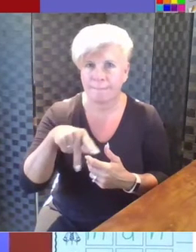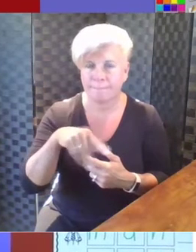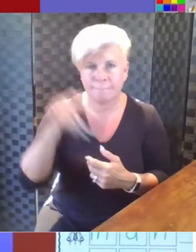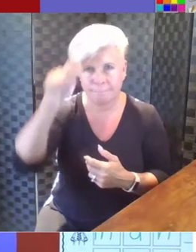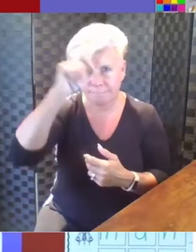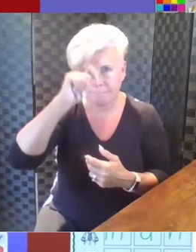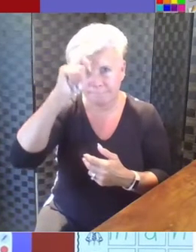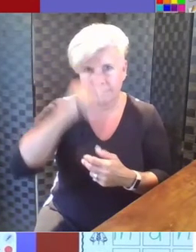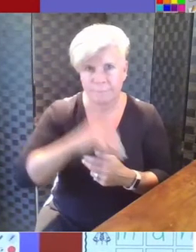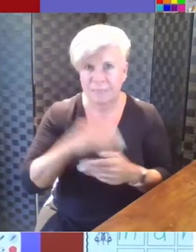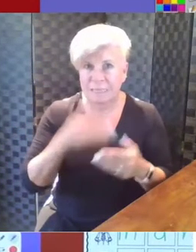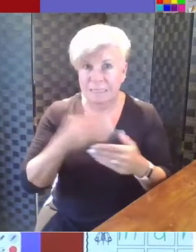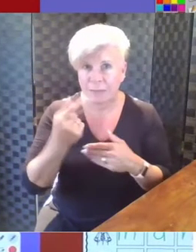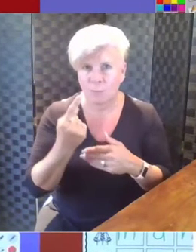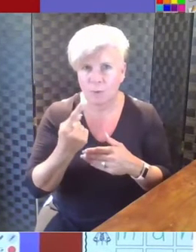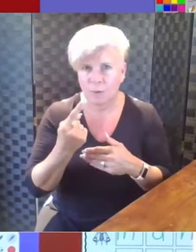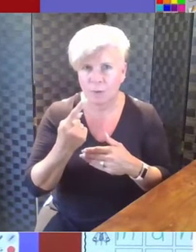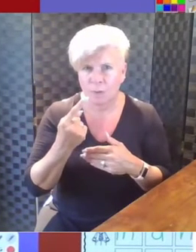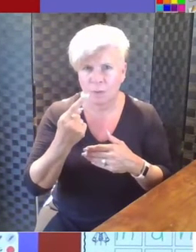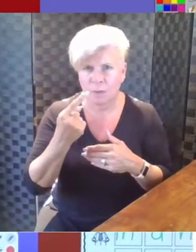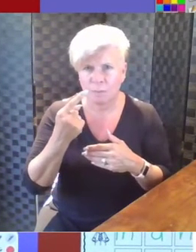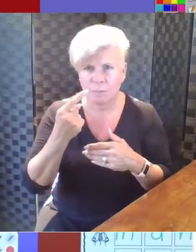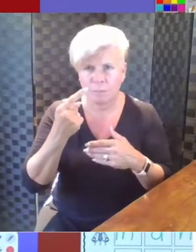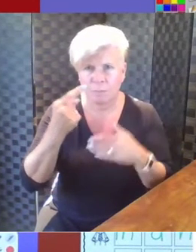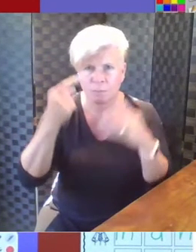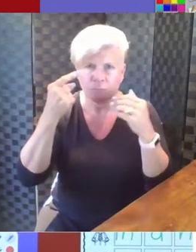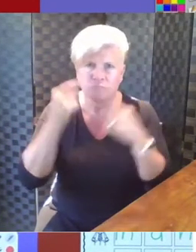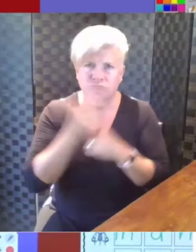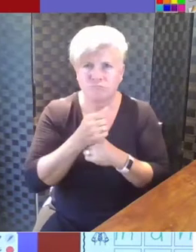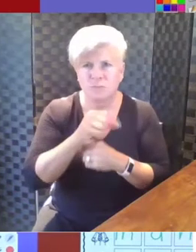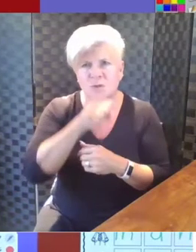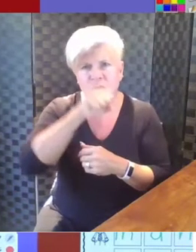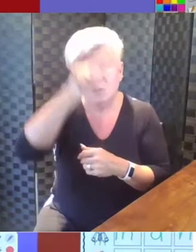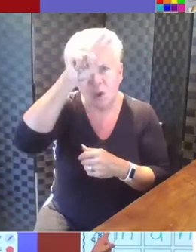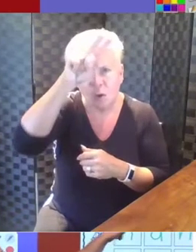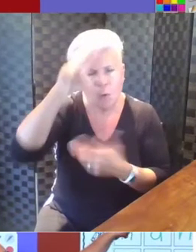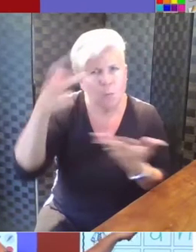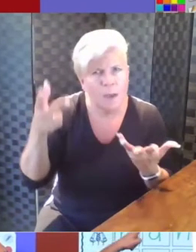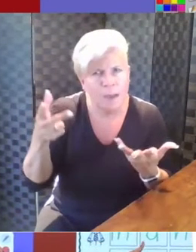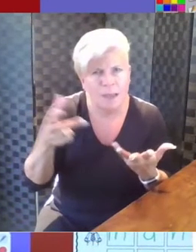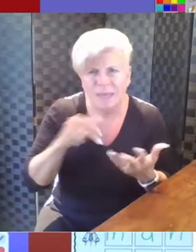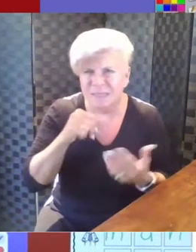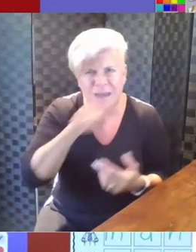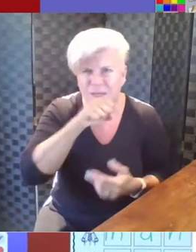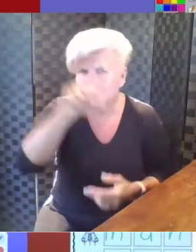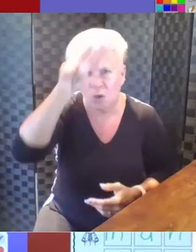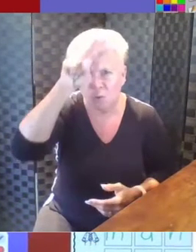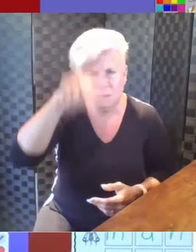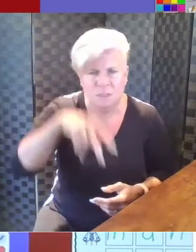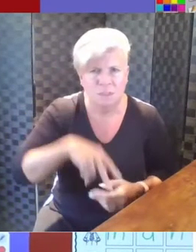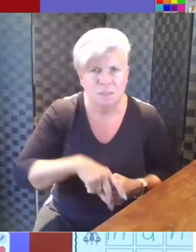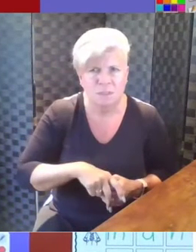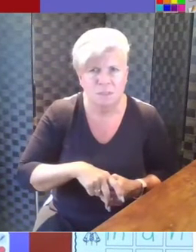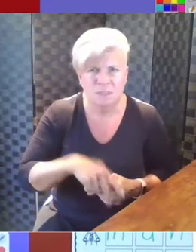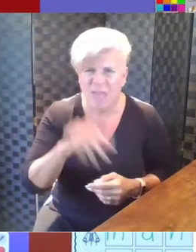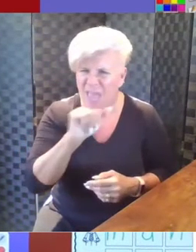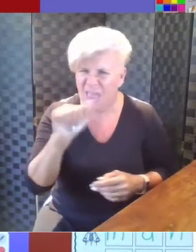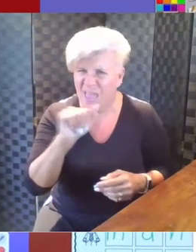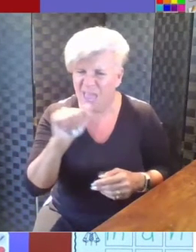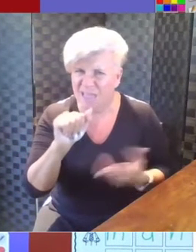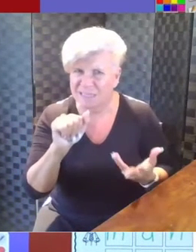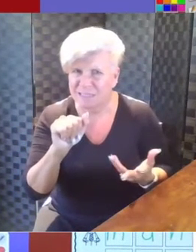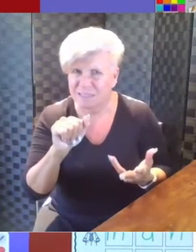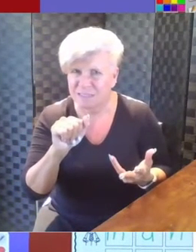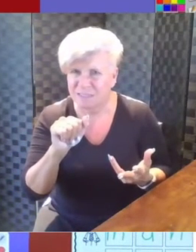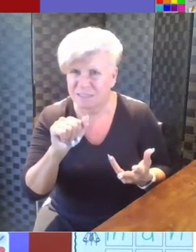Try the next one. I was thinking goat, but it's not. It's going to have short A in the middle and go ah. What's another word